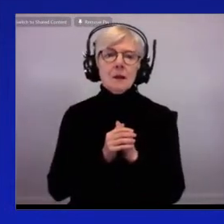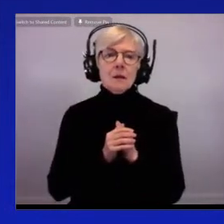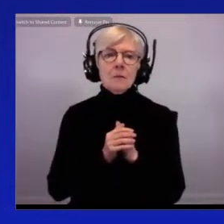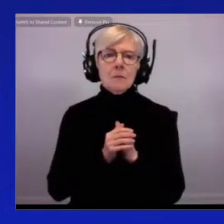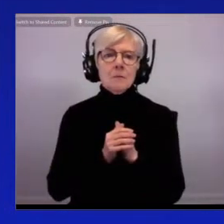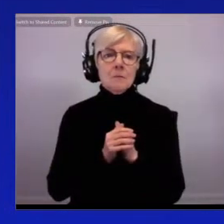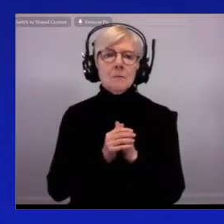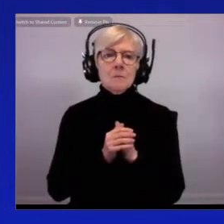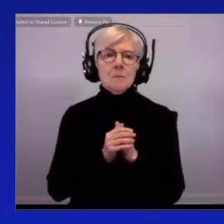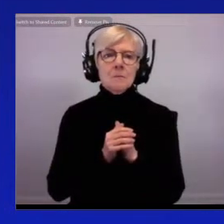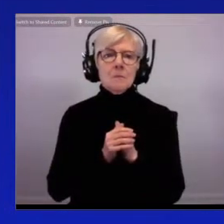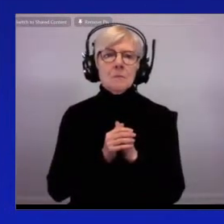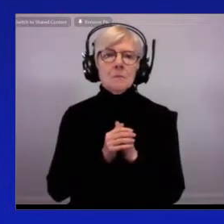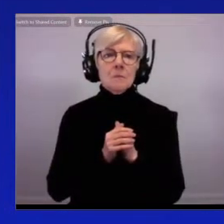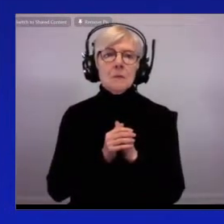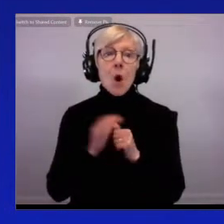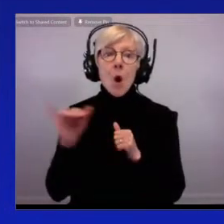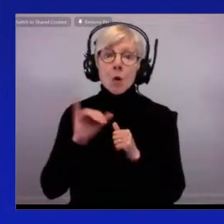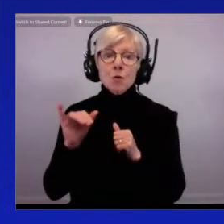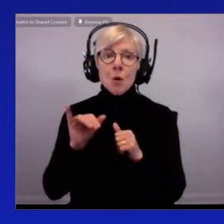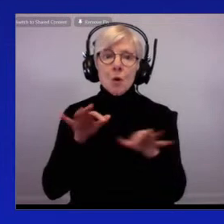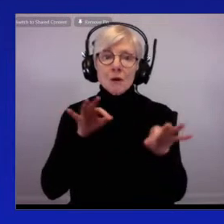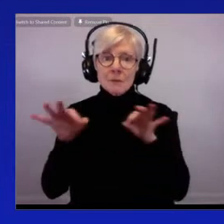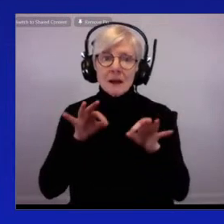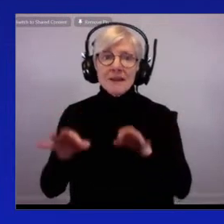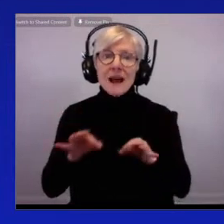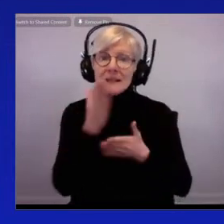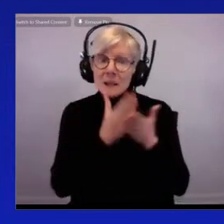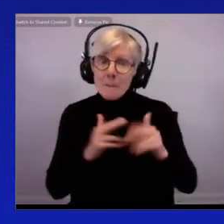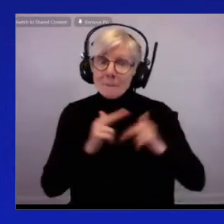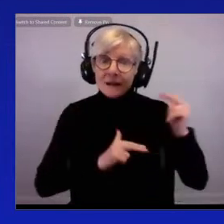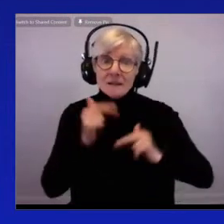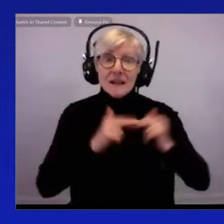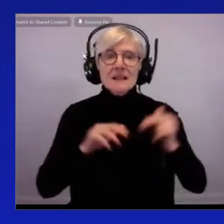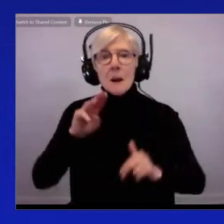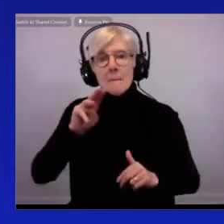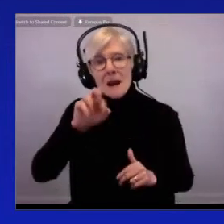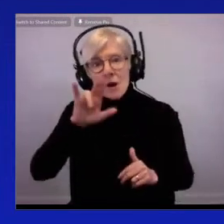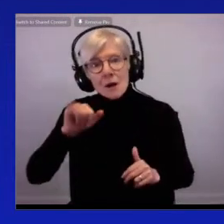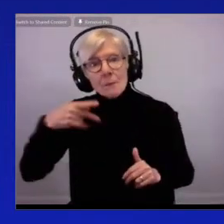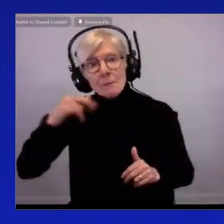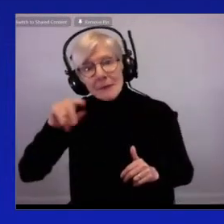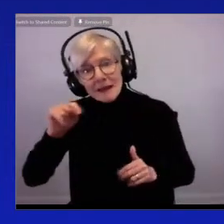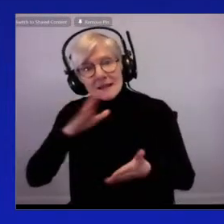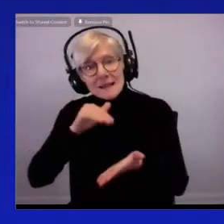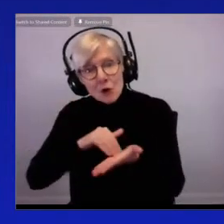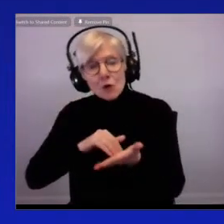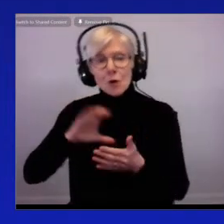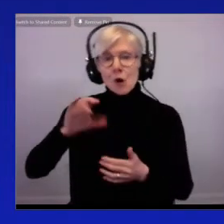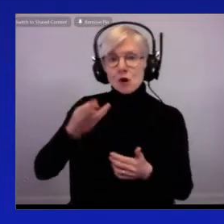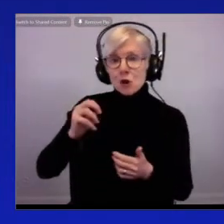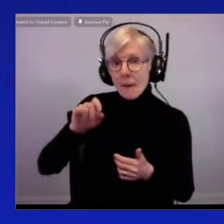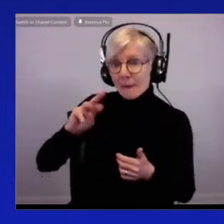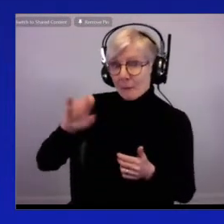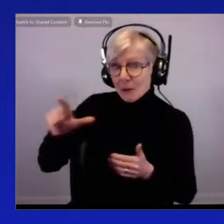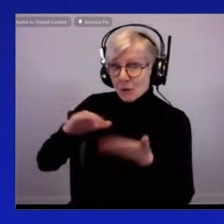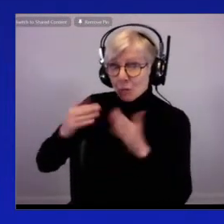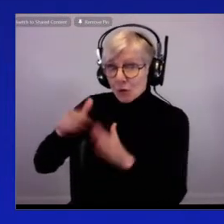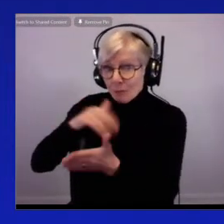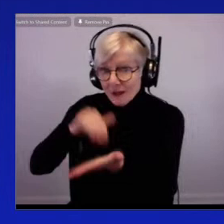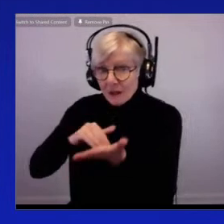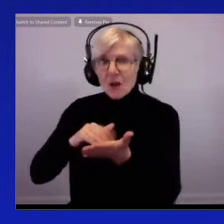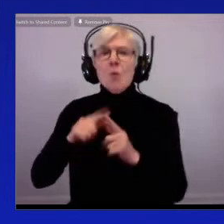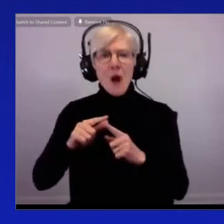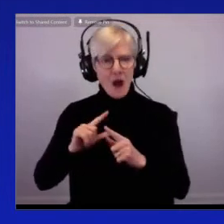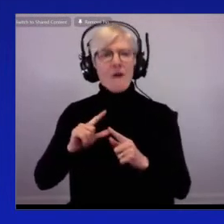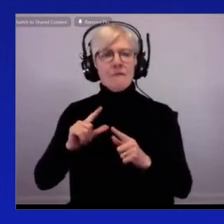and Chapman Mills Community Building, will be consolidated into a single site at the Nepean Sportsplex. This location will have